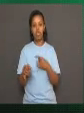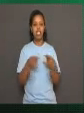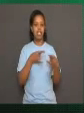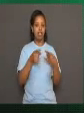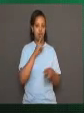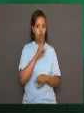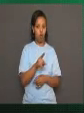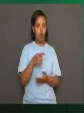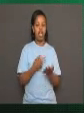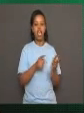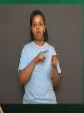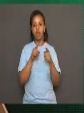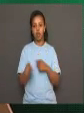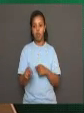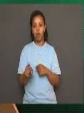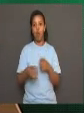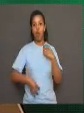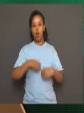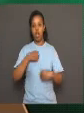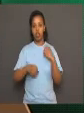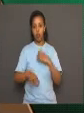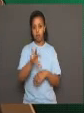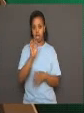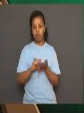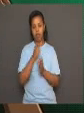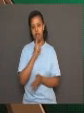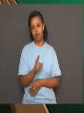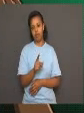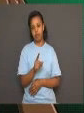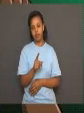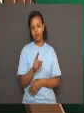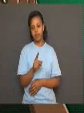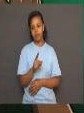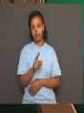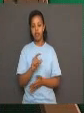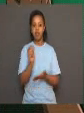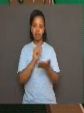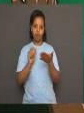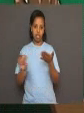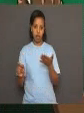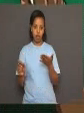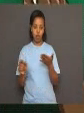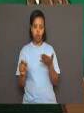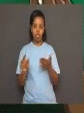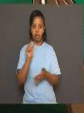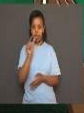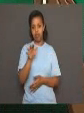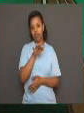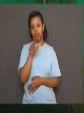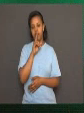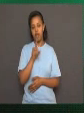species to which the organism belongs. It is written with a small